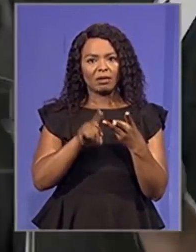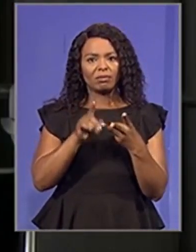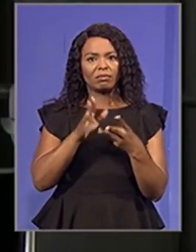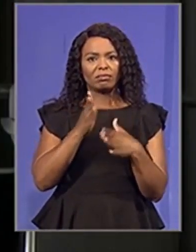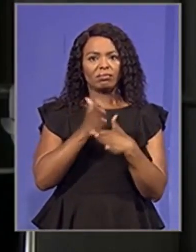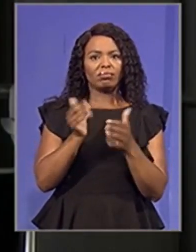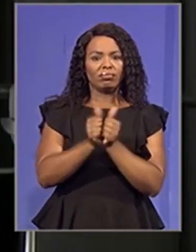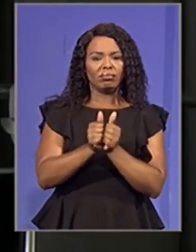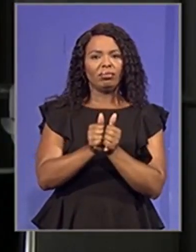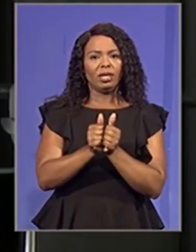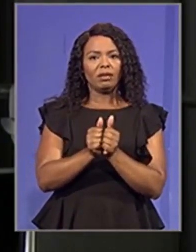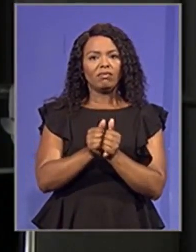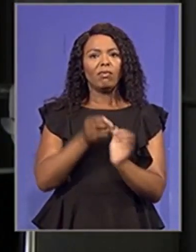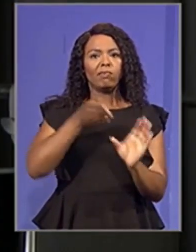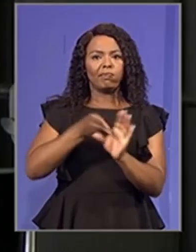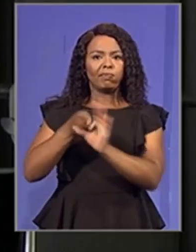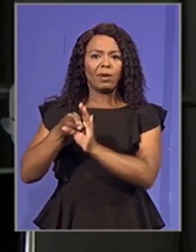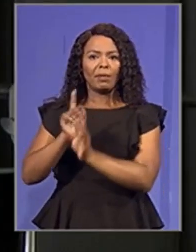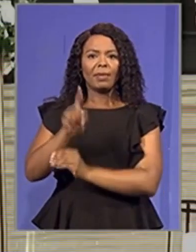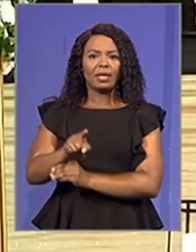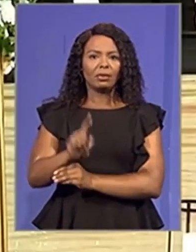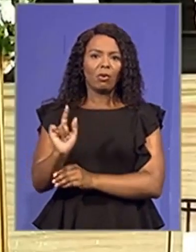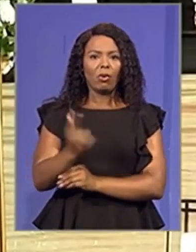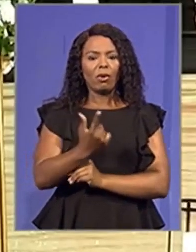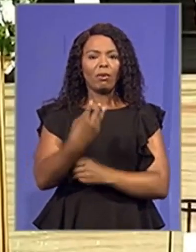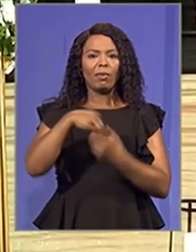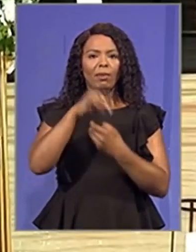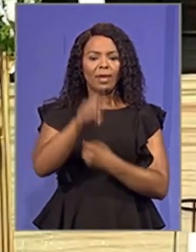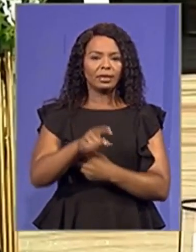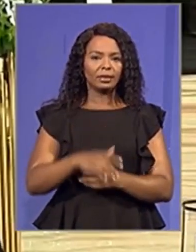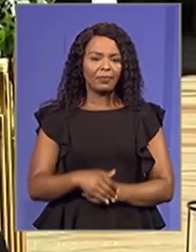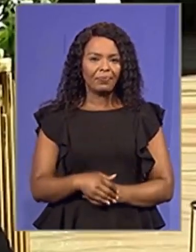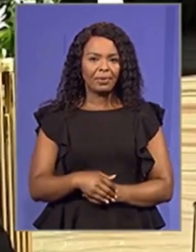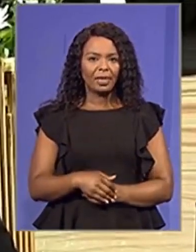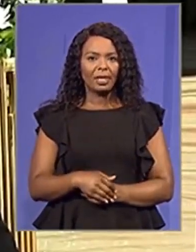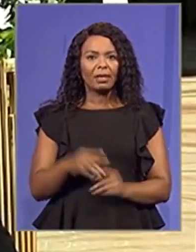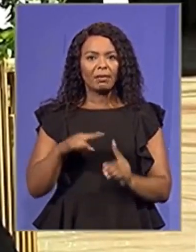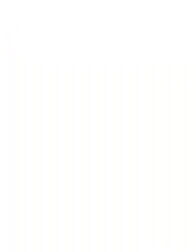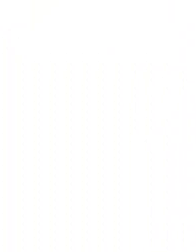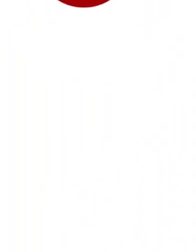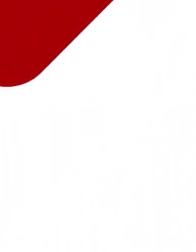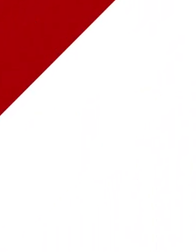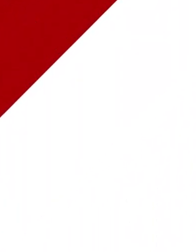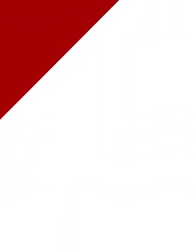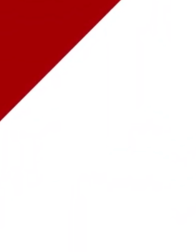Everyone must be part of it. Usia mosadi le bana ba bahlano.